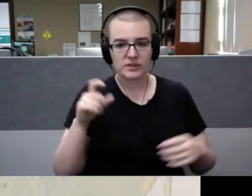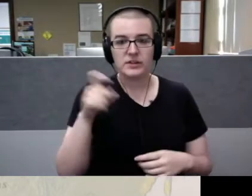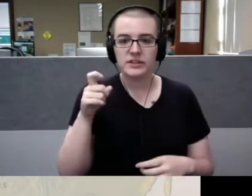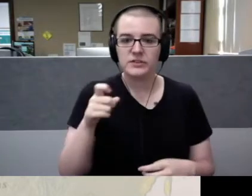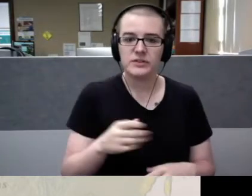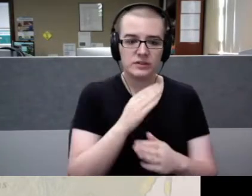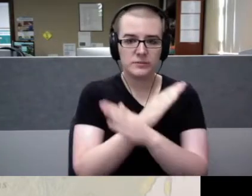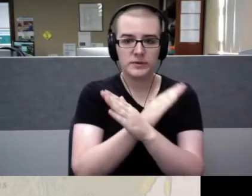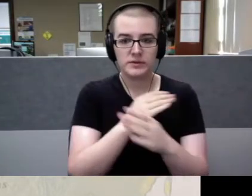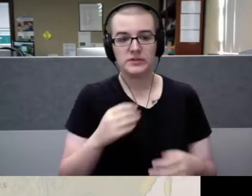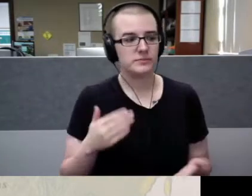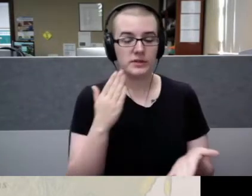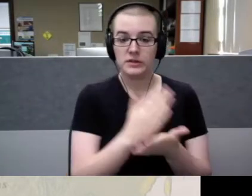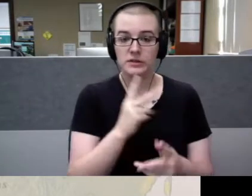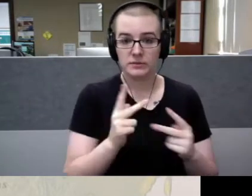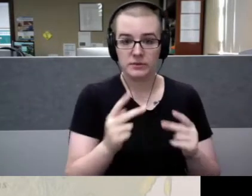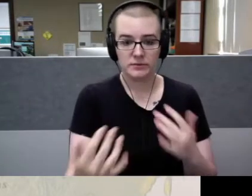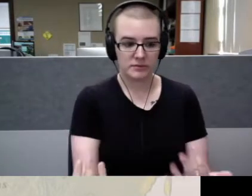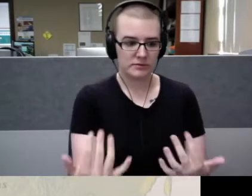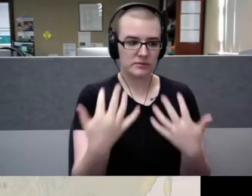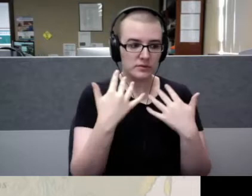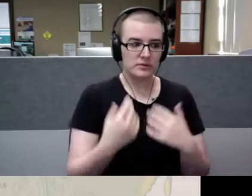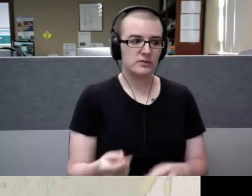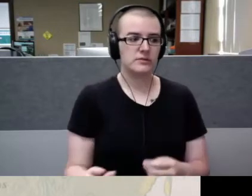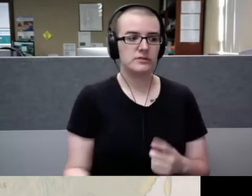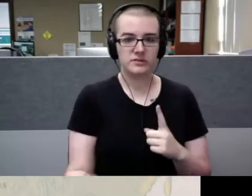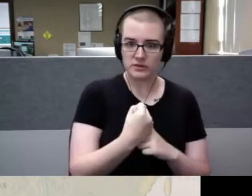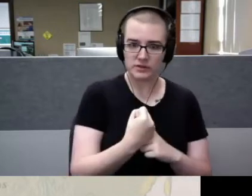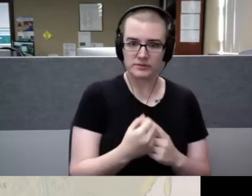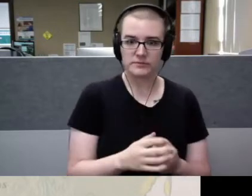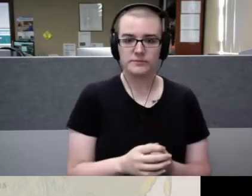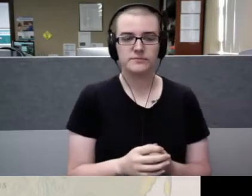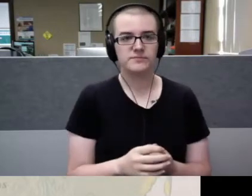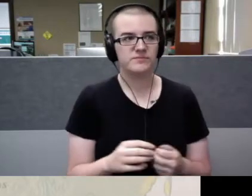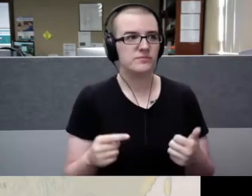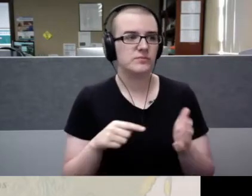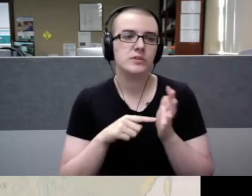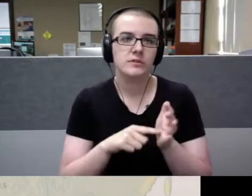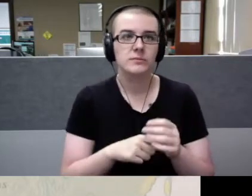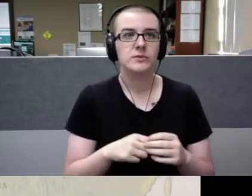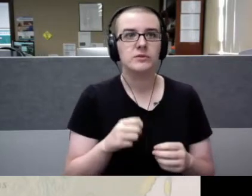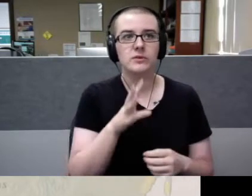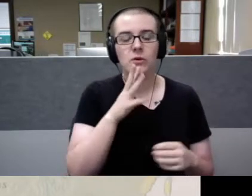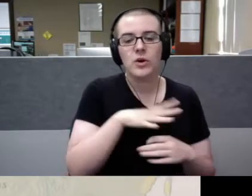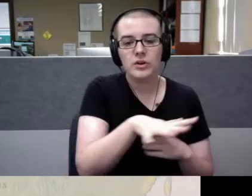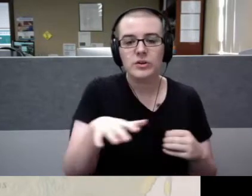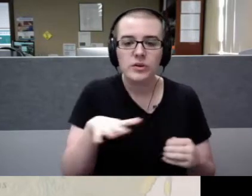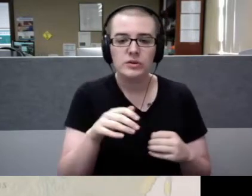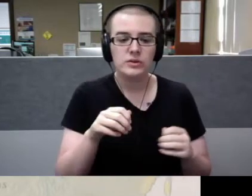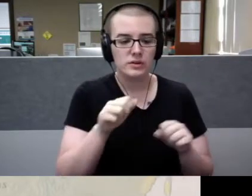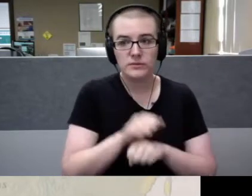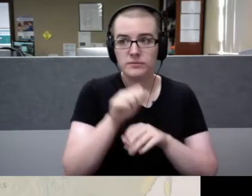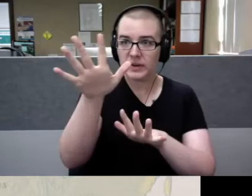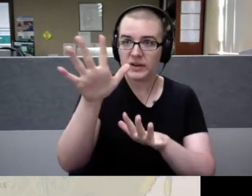from coming in and wiping you out. A lot of times that could be oceans or deserts or mountains. So